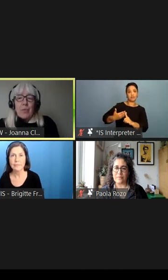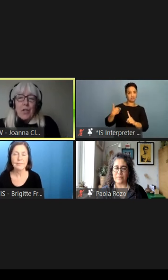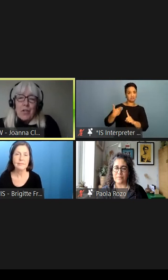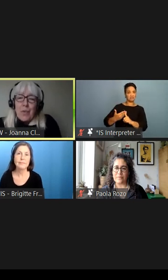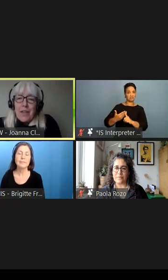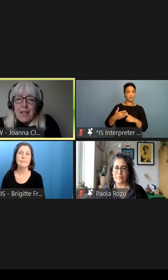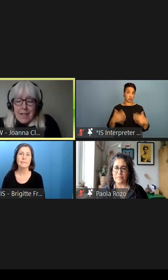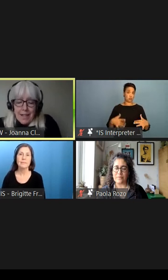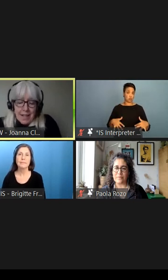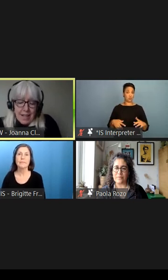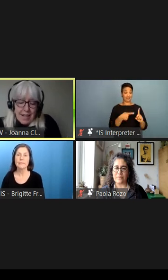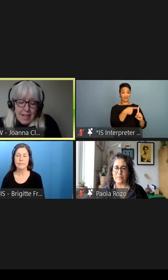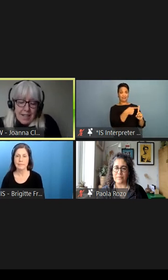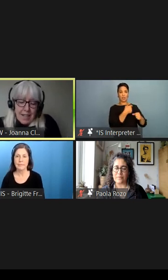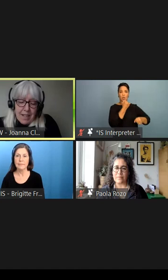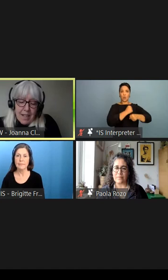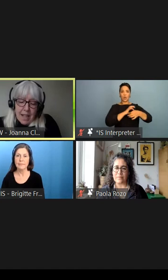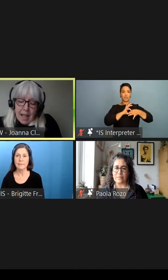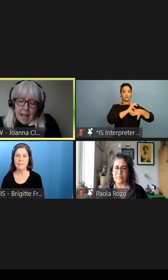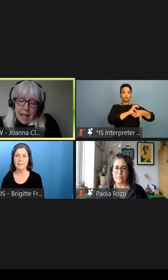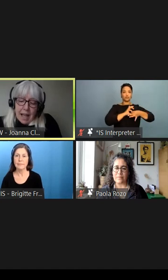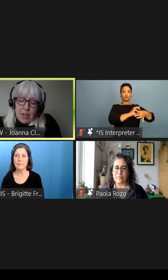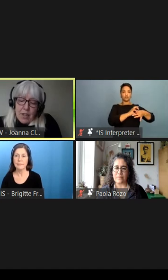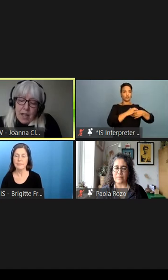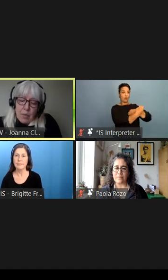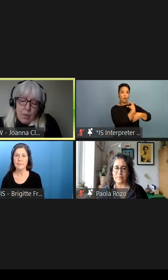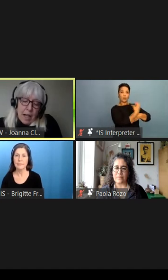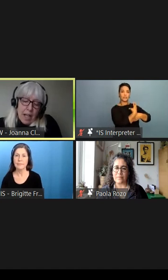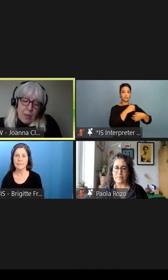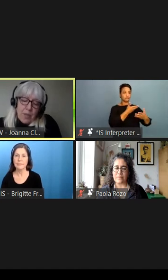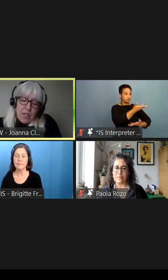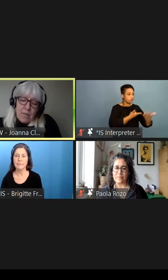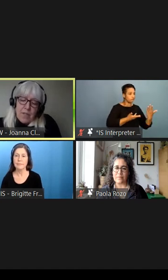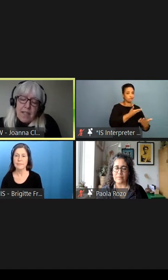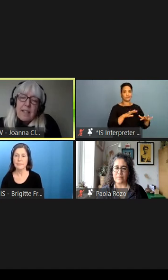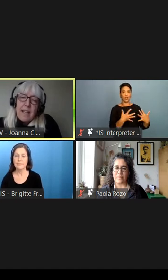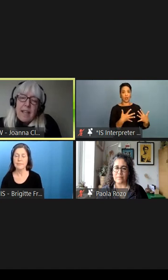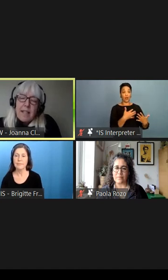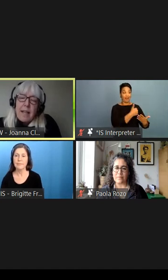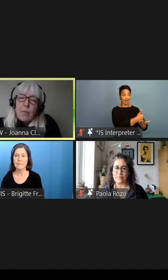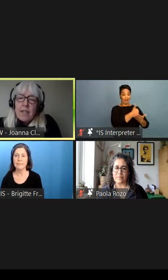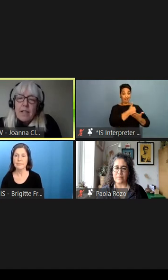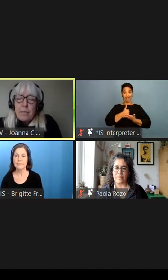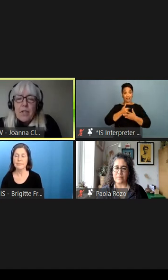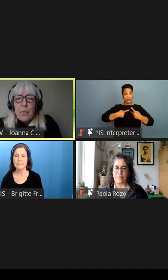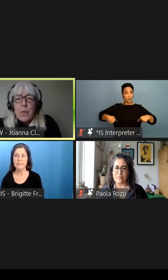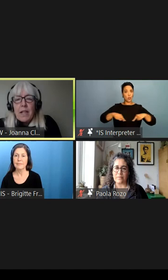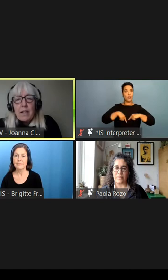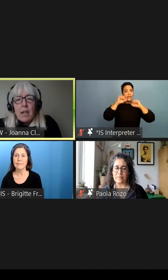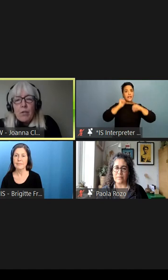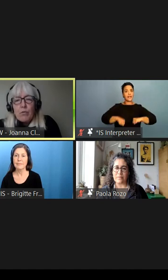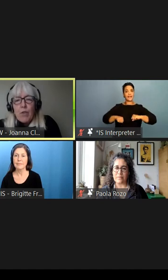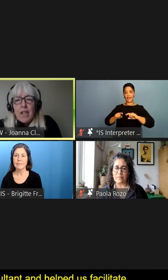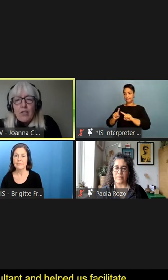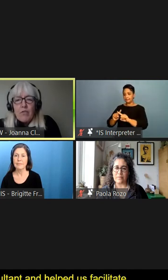Paola worked with us as a consultant and helped us facilitate networking between